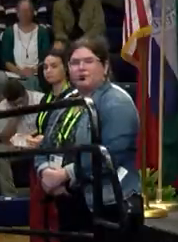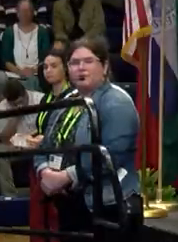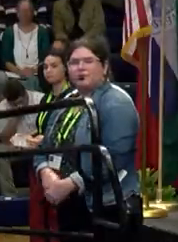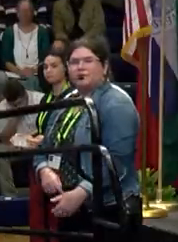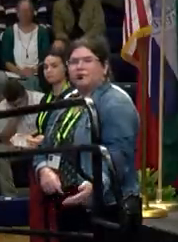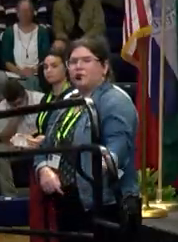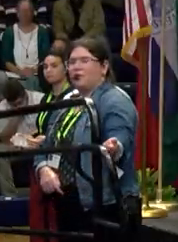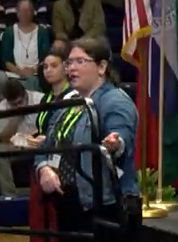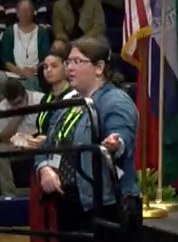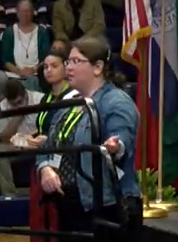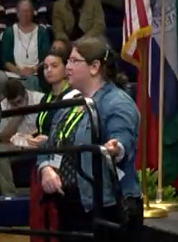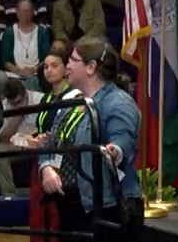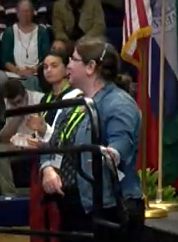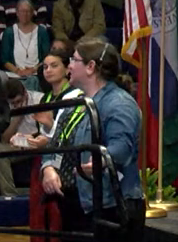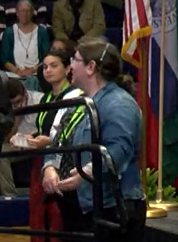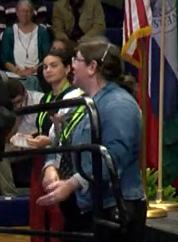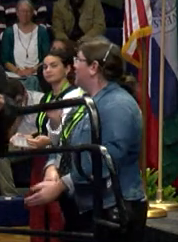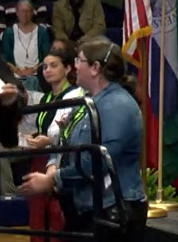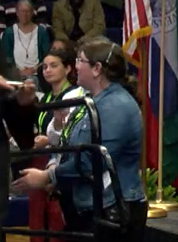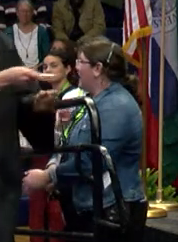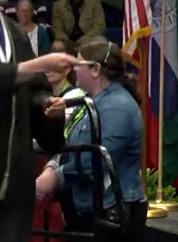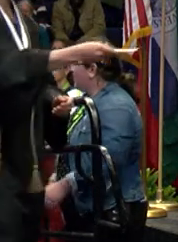Enos Jacobs.